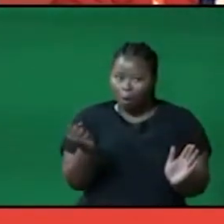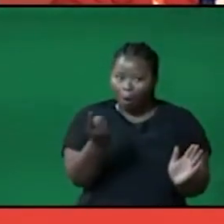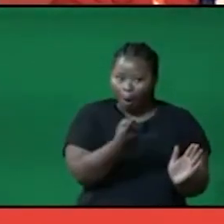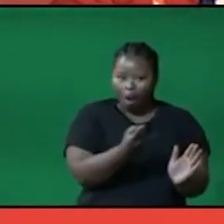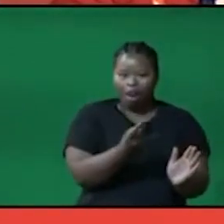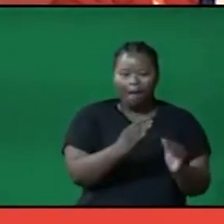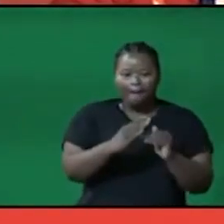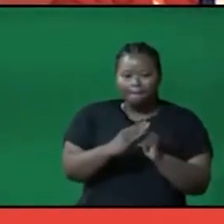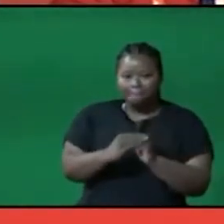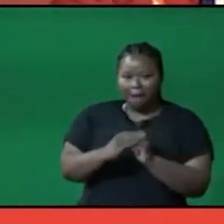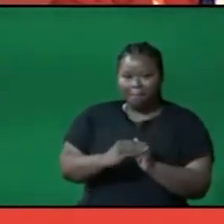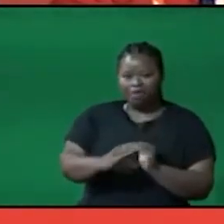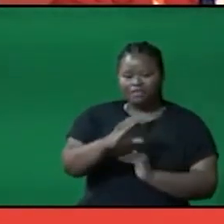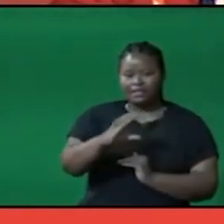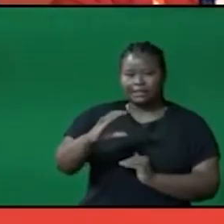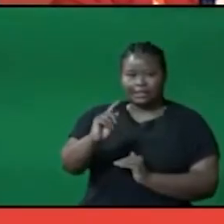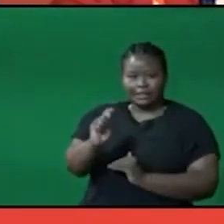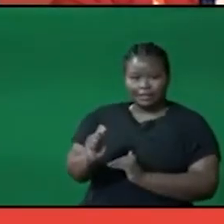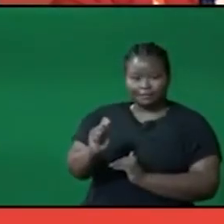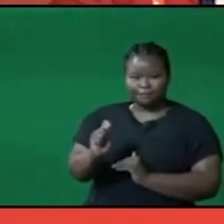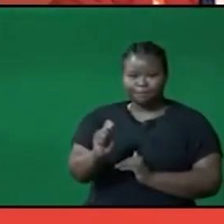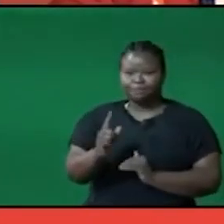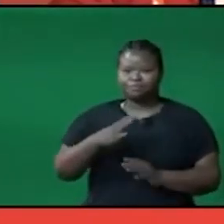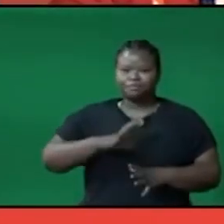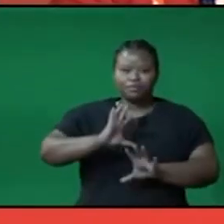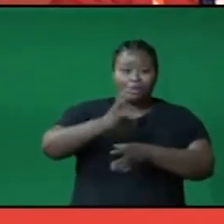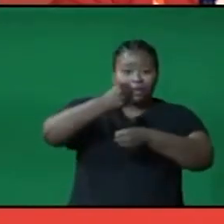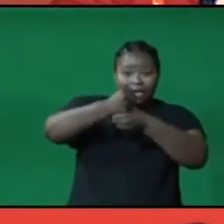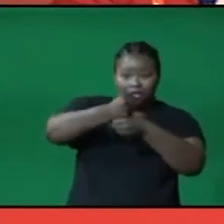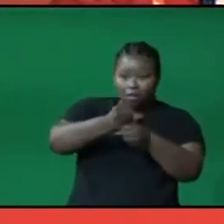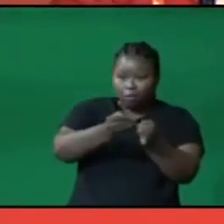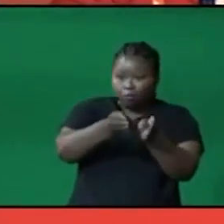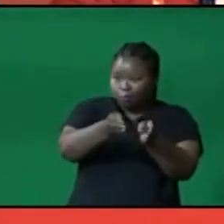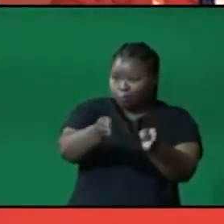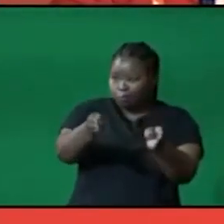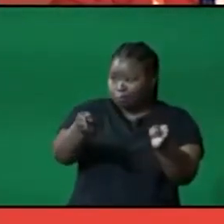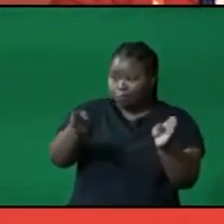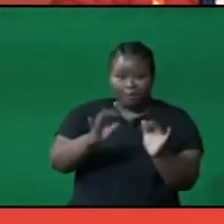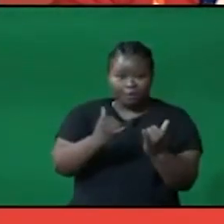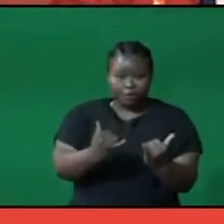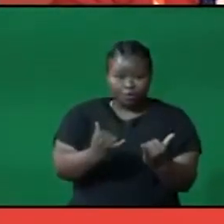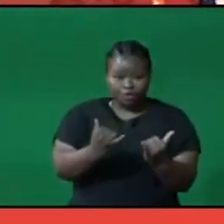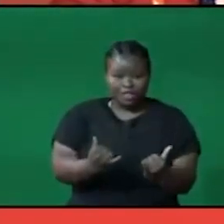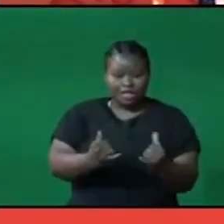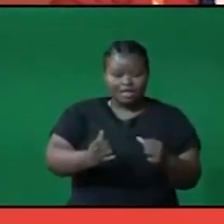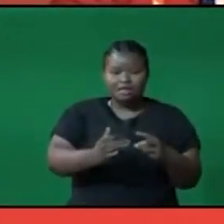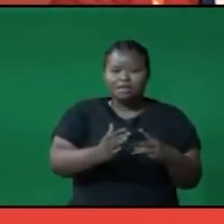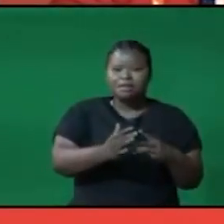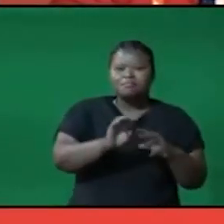Central Command Team, our guests who are here today, the